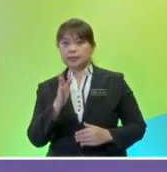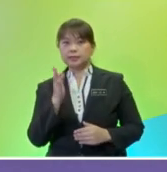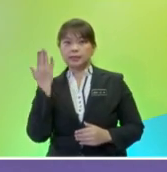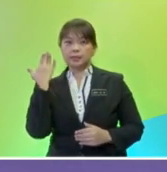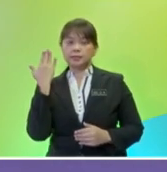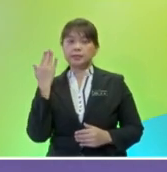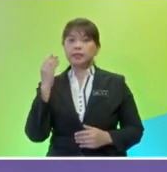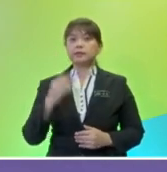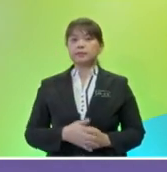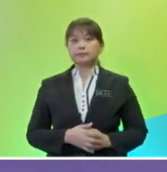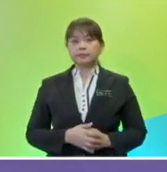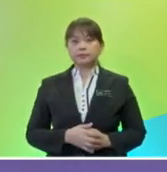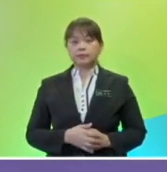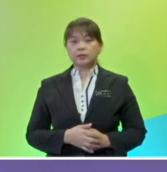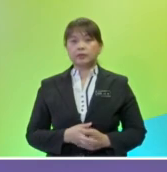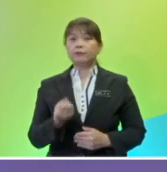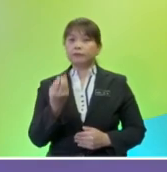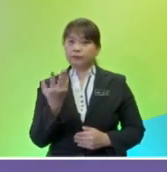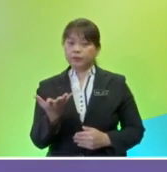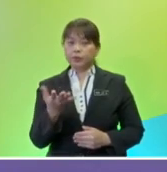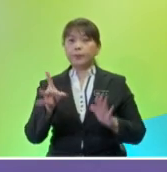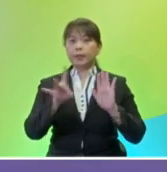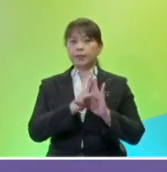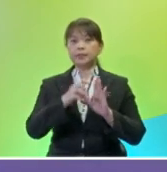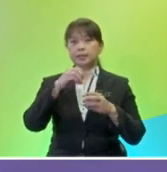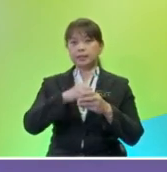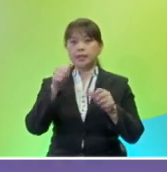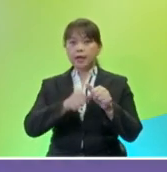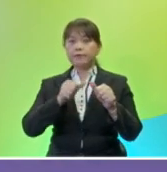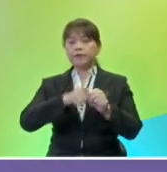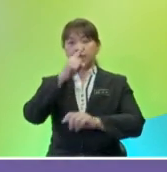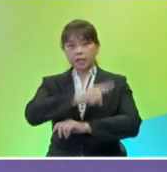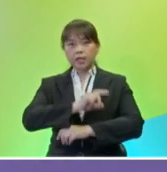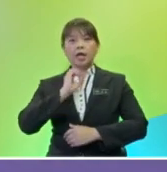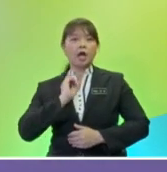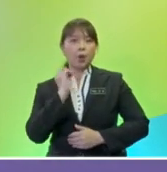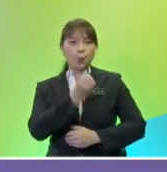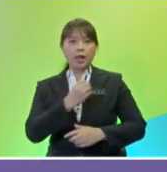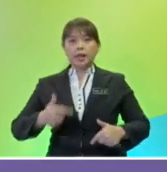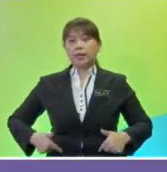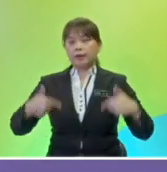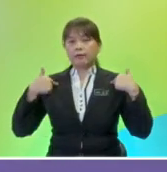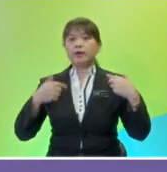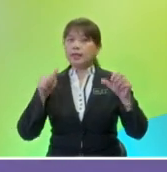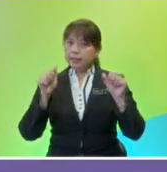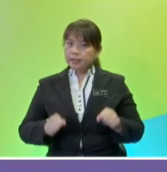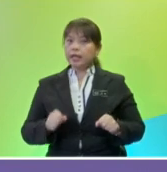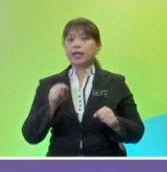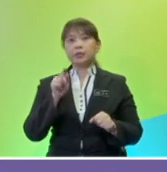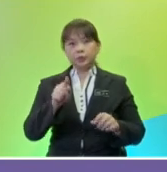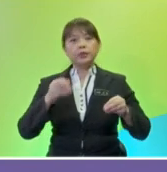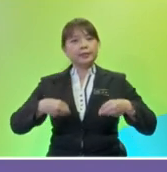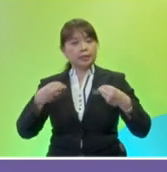of magnets that we see in our everyday lives. Mm-hmm. Can you give some examples, Shafika? Where do we see magnets